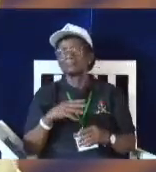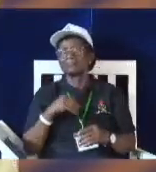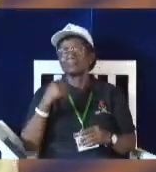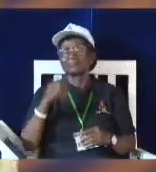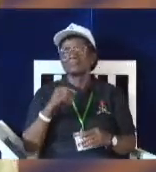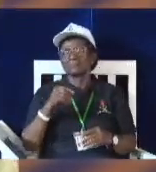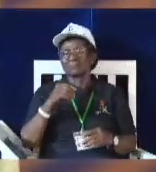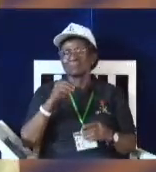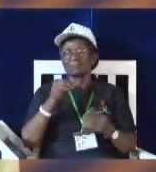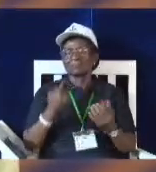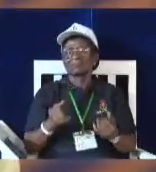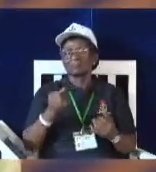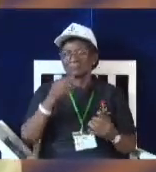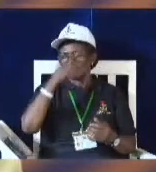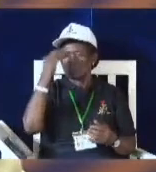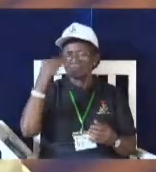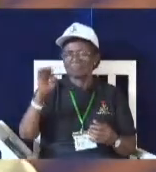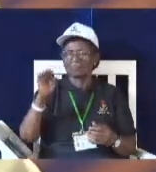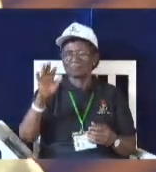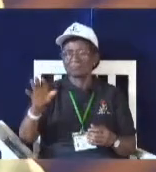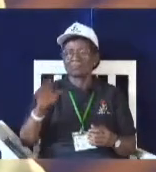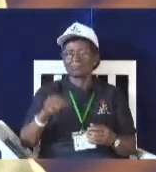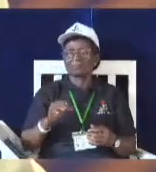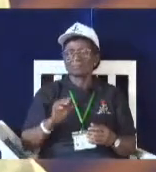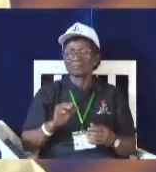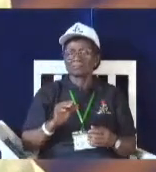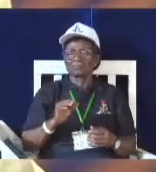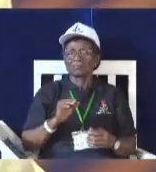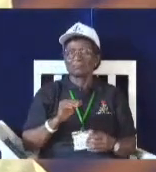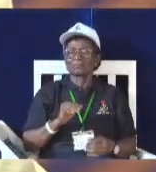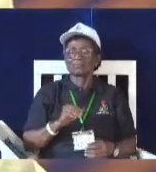of your unbelief, and number two,